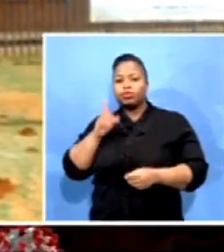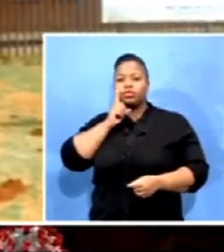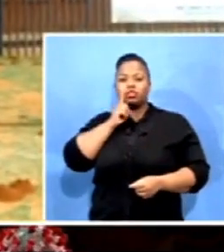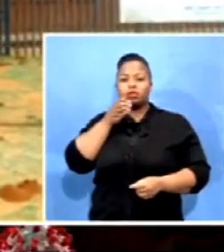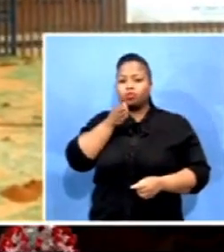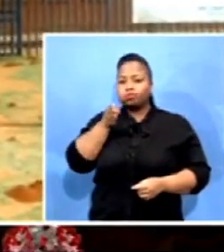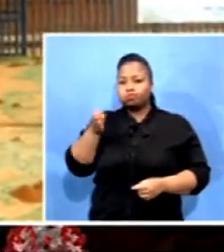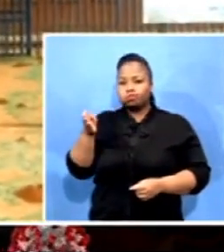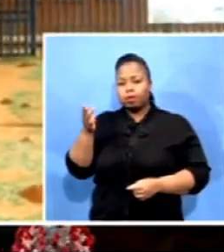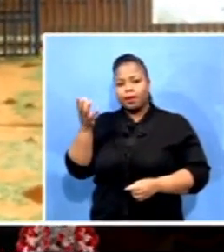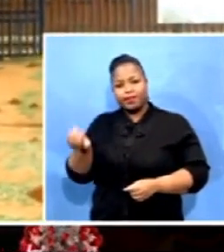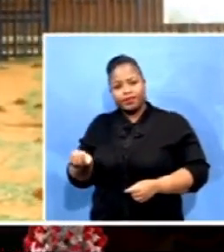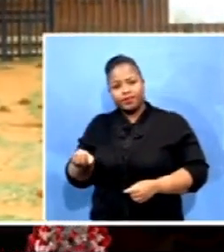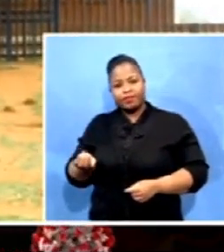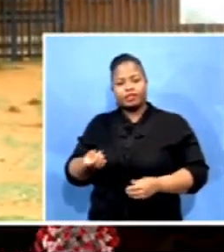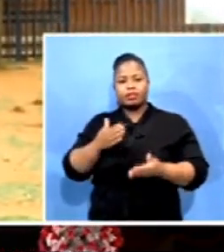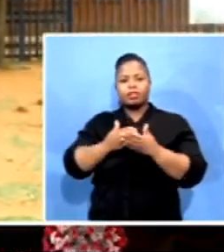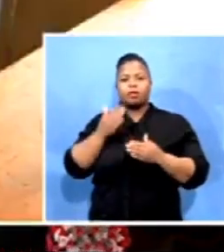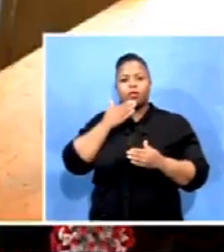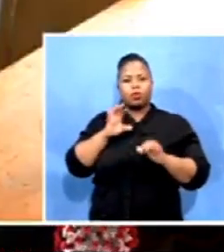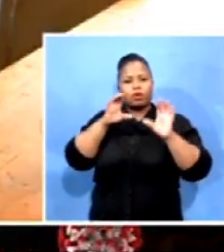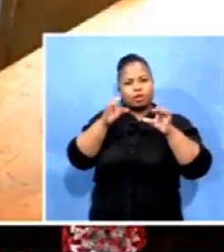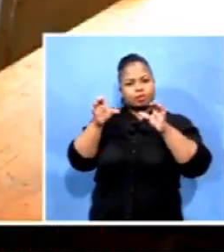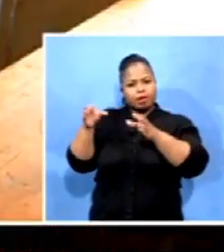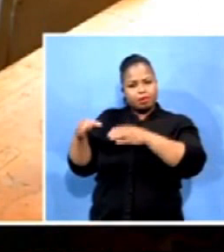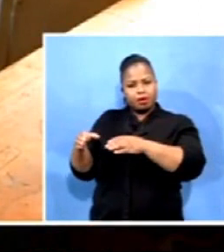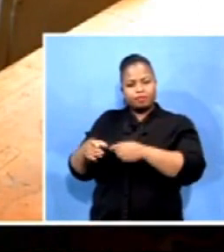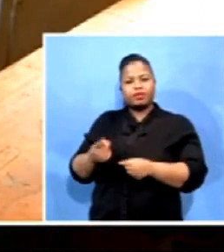those categories, and how best do we deal with those who have